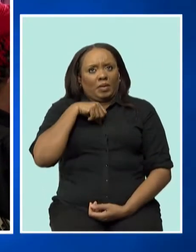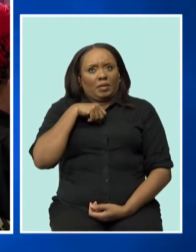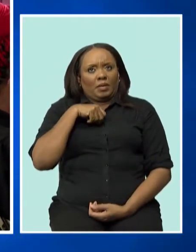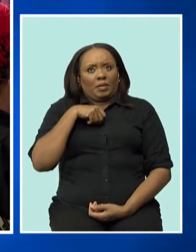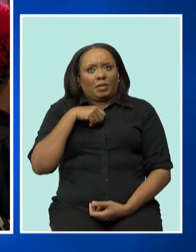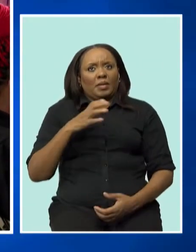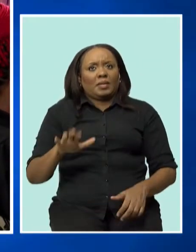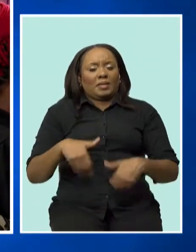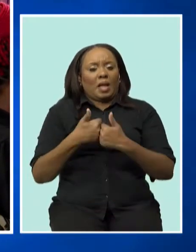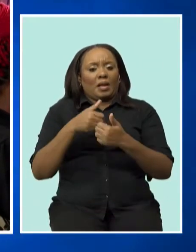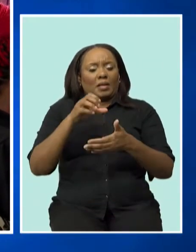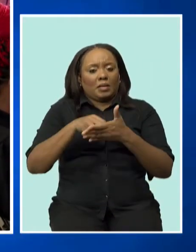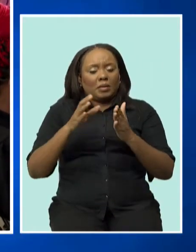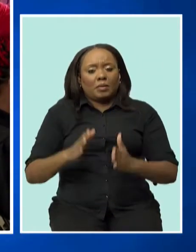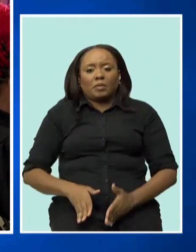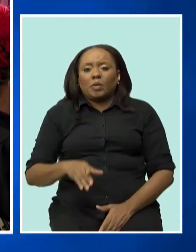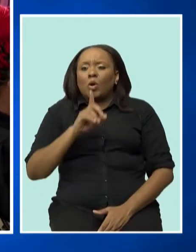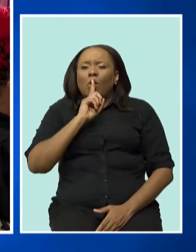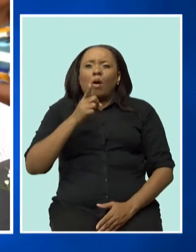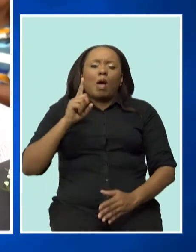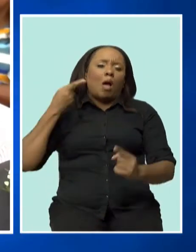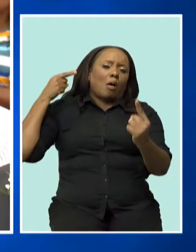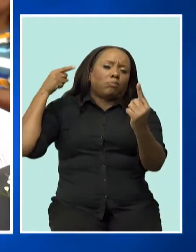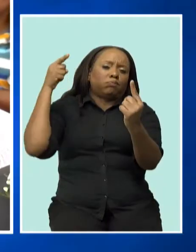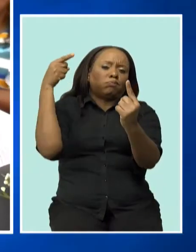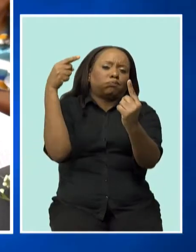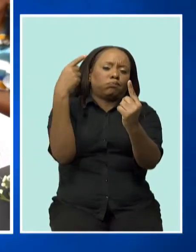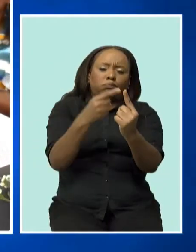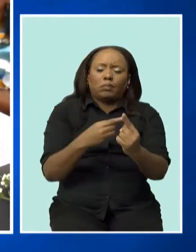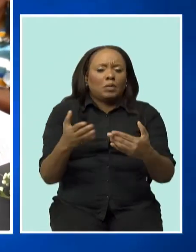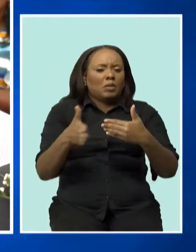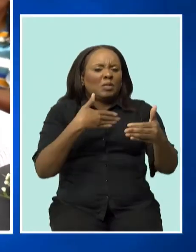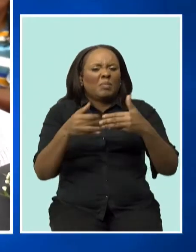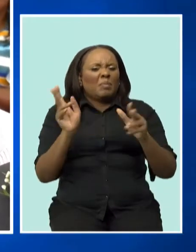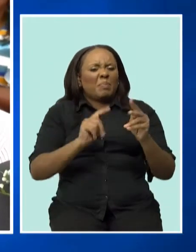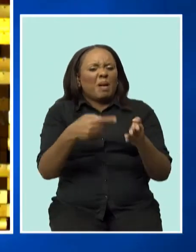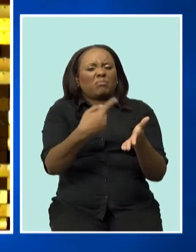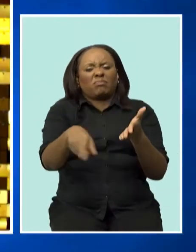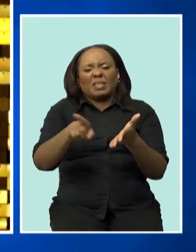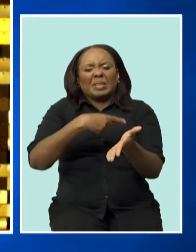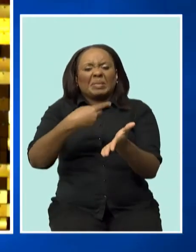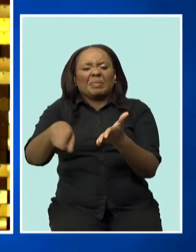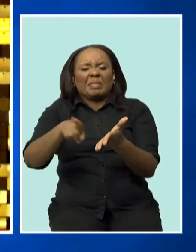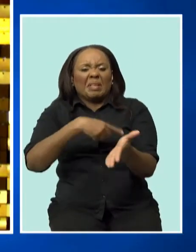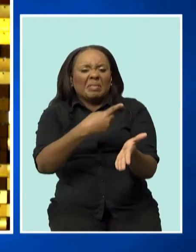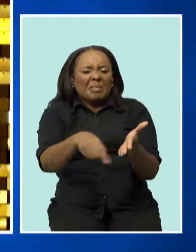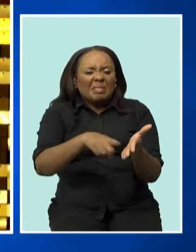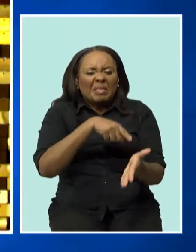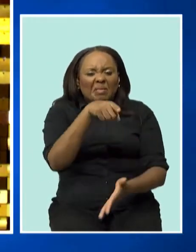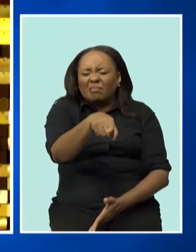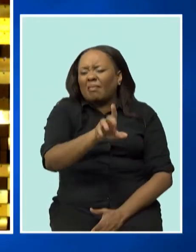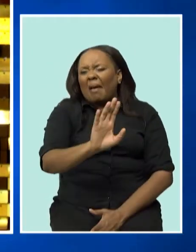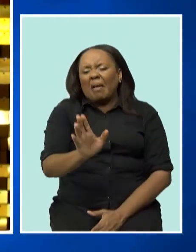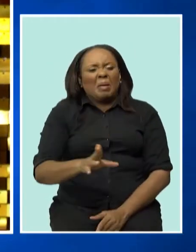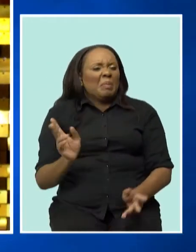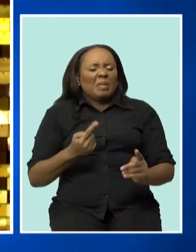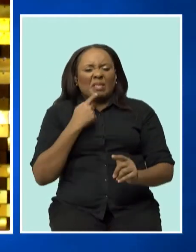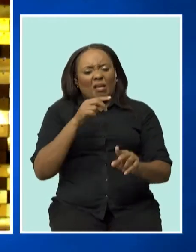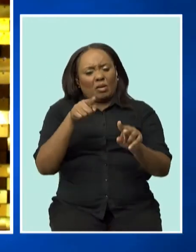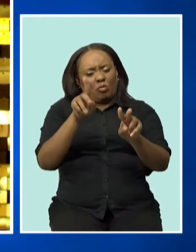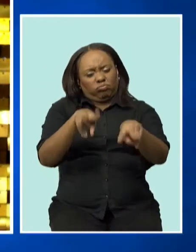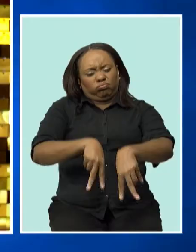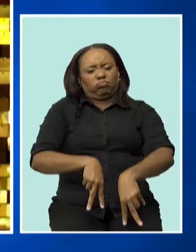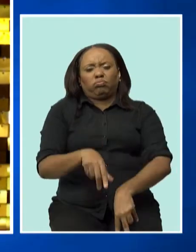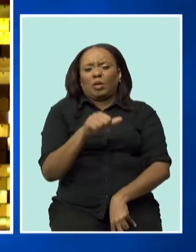challenged students to soar, especially in the face of criticism. You are going to be told you are not